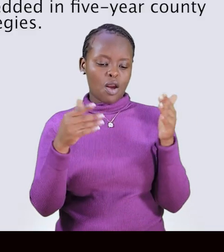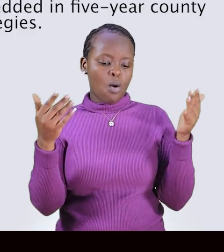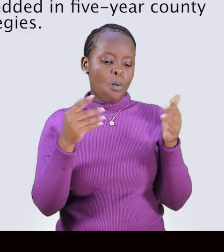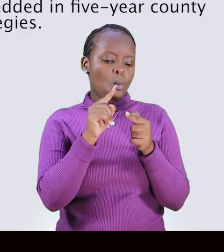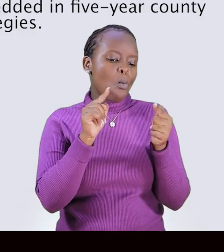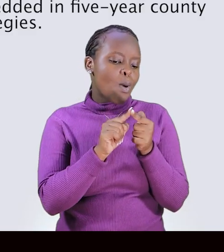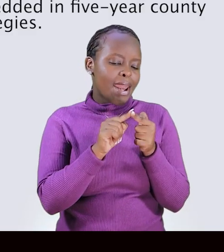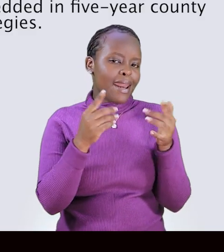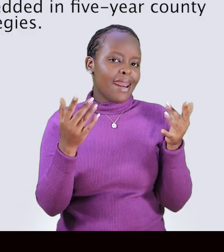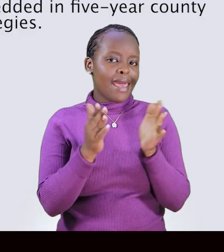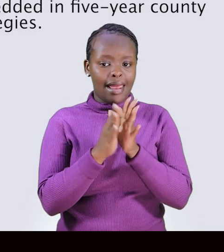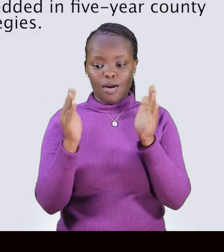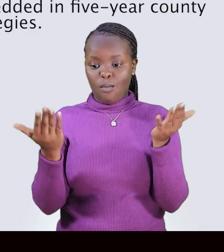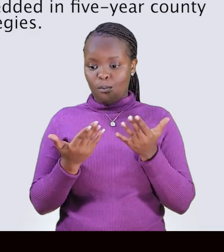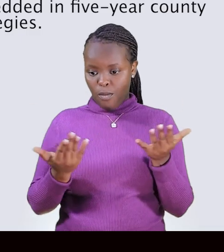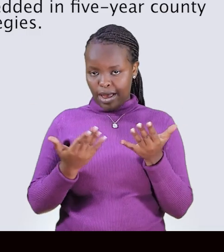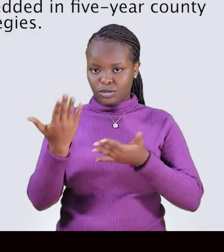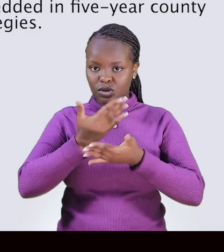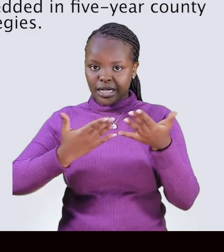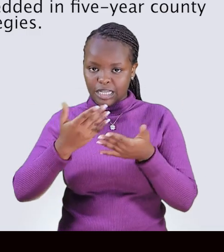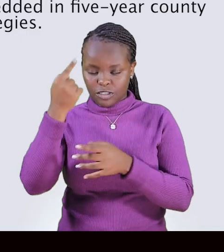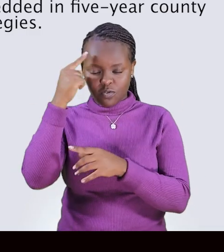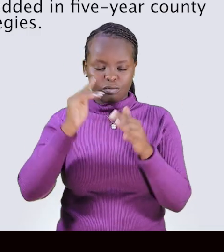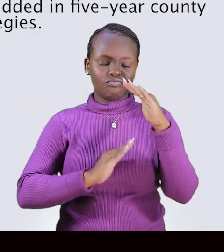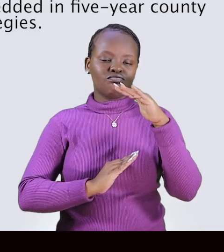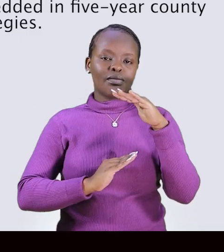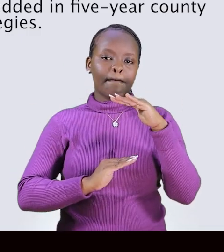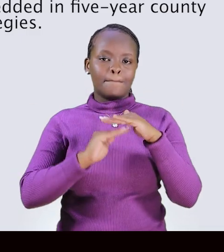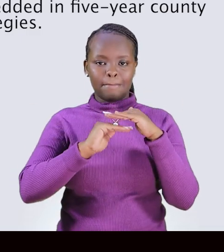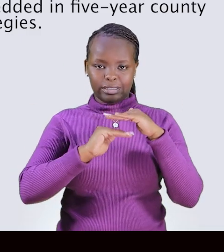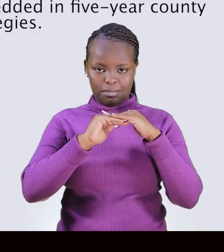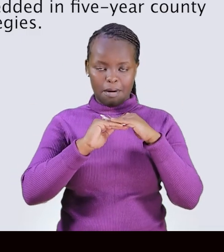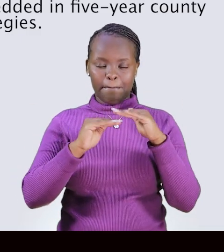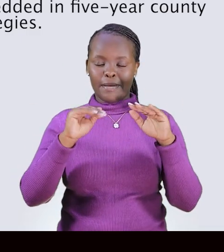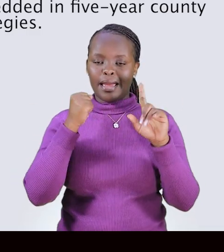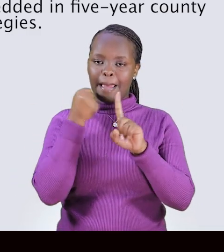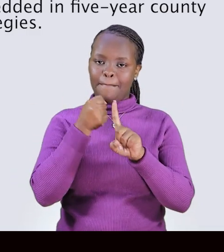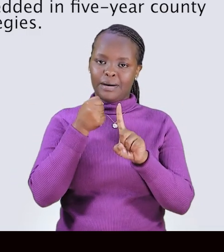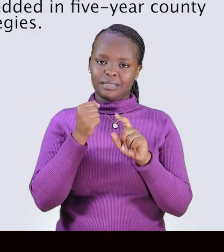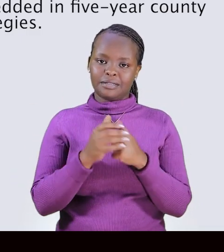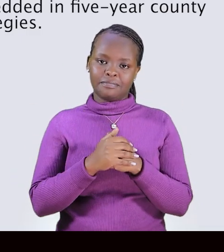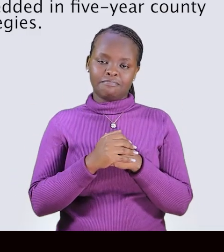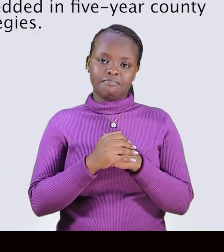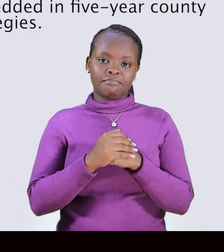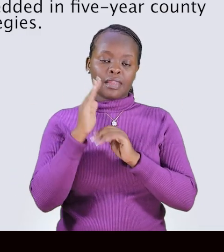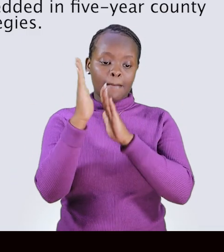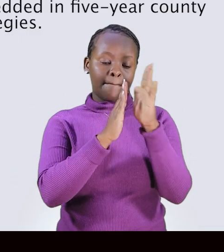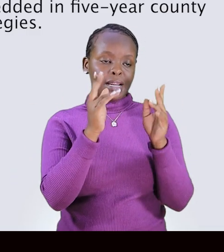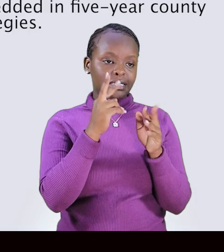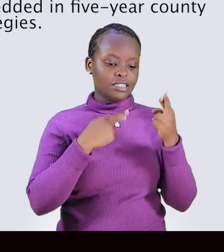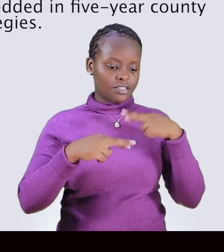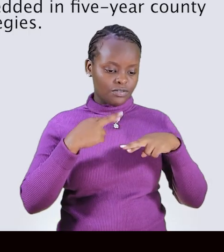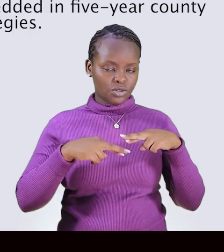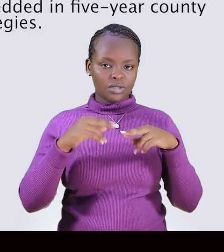to engage for maximum impact. Participate in County Integrated Development Plan reviews to ensure